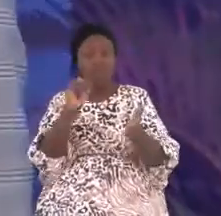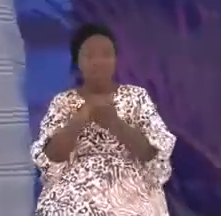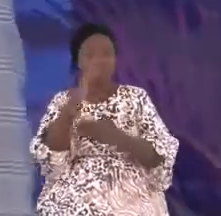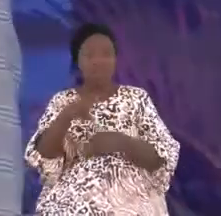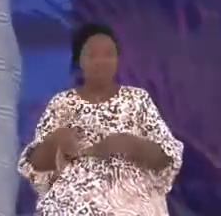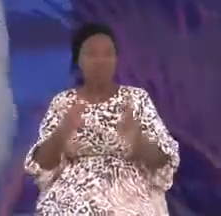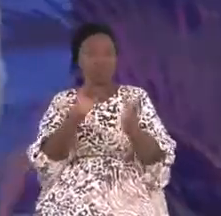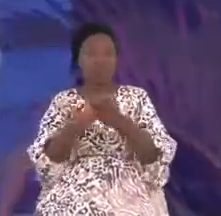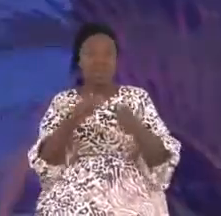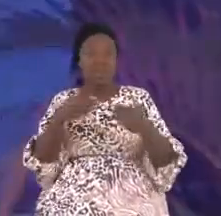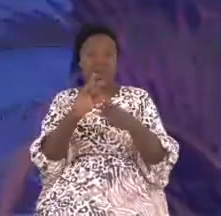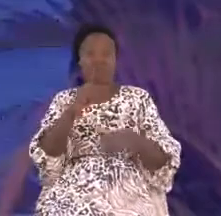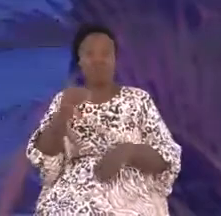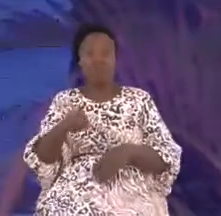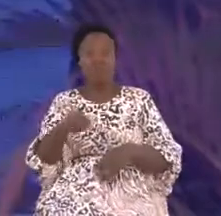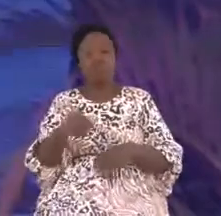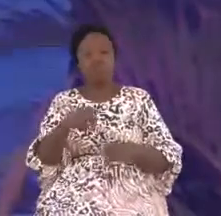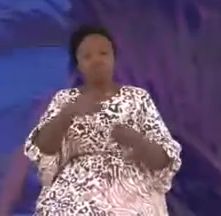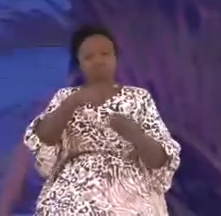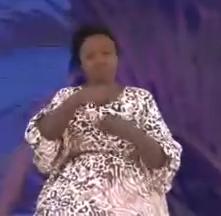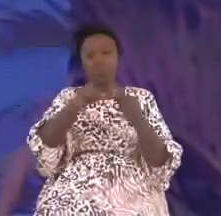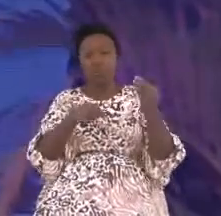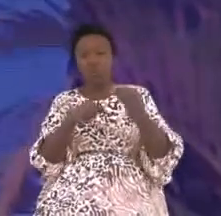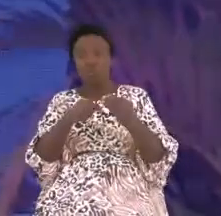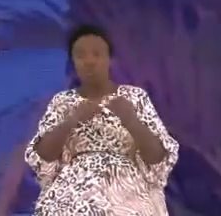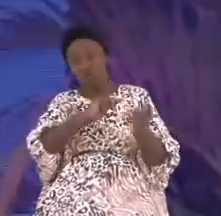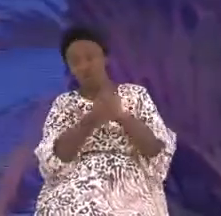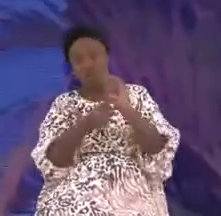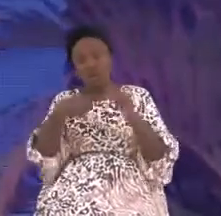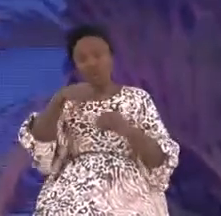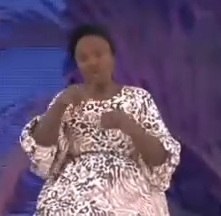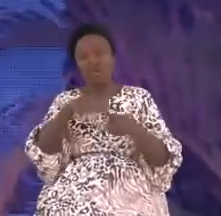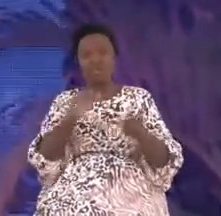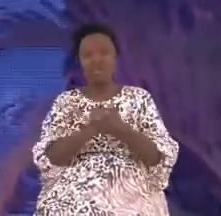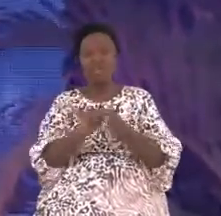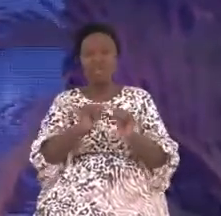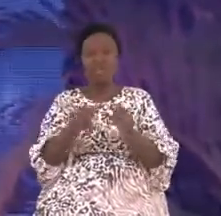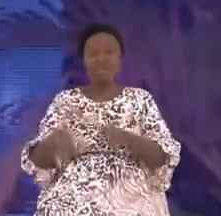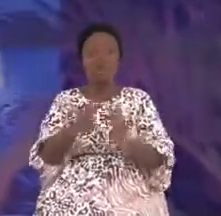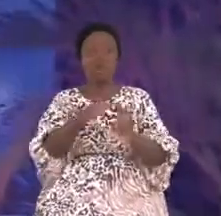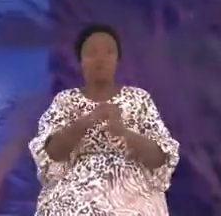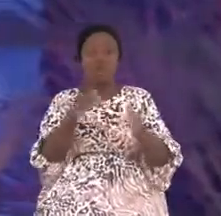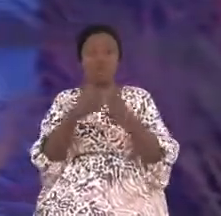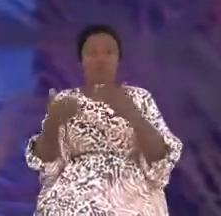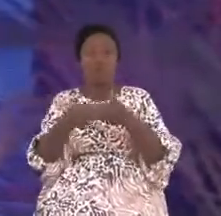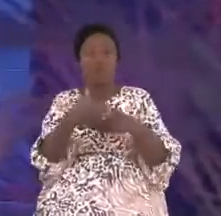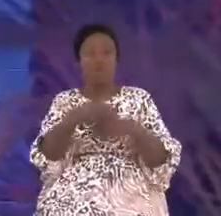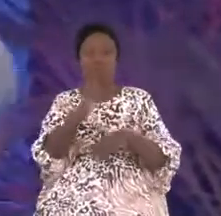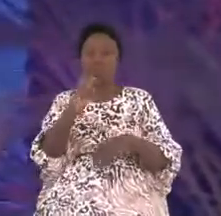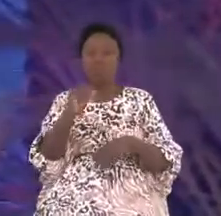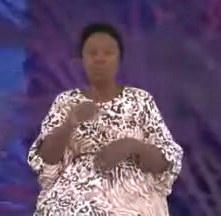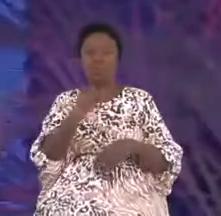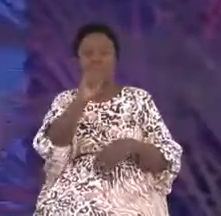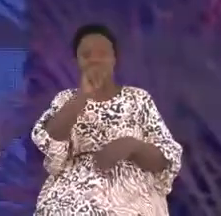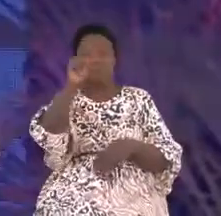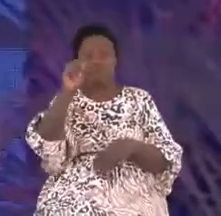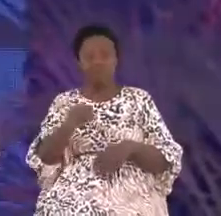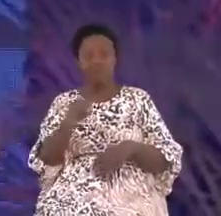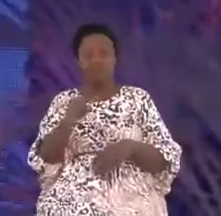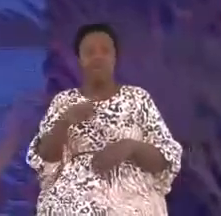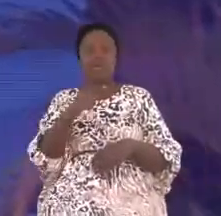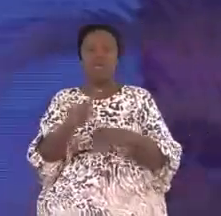that let you down turn around that same way will lead you back and so therefore the